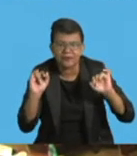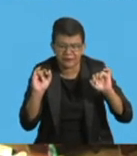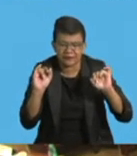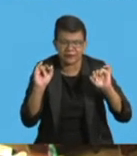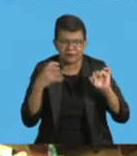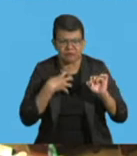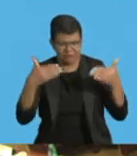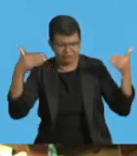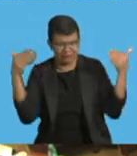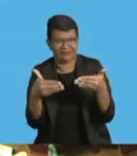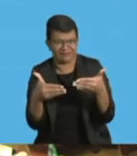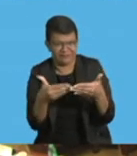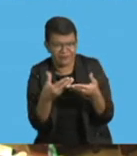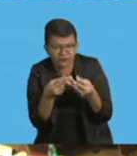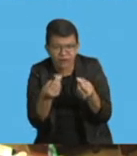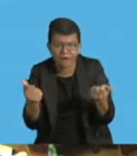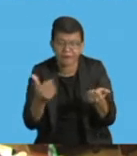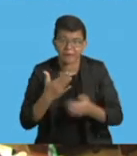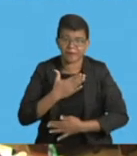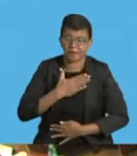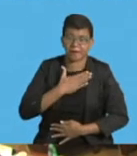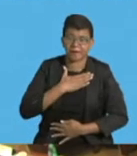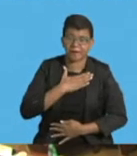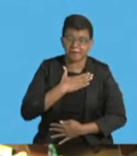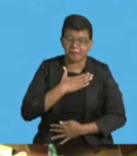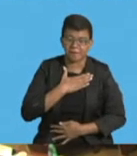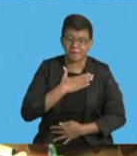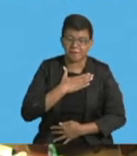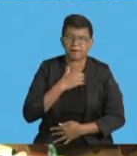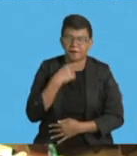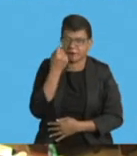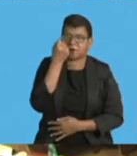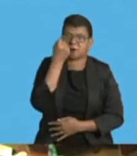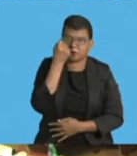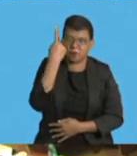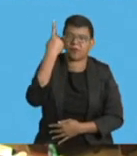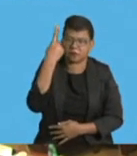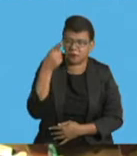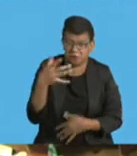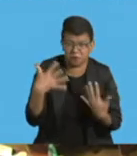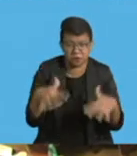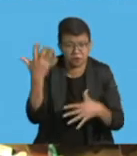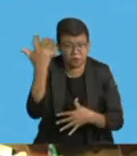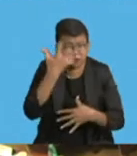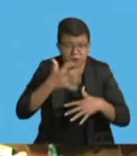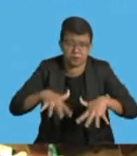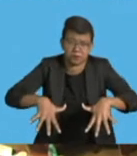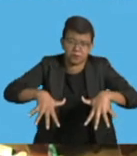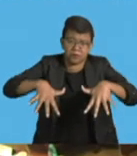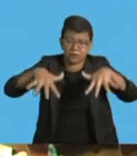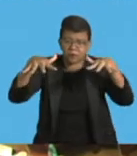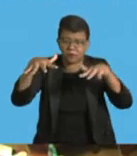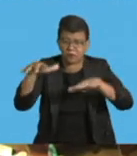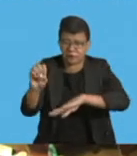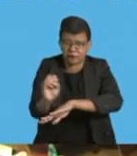I were as one in recognizing the threat that the rising seas, extreme weather events,